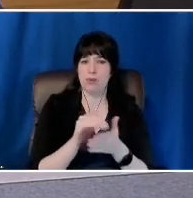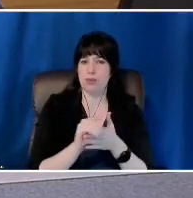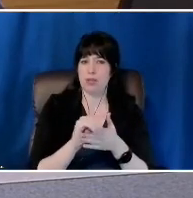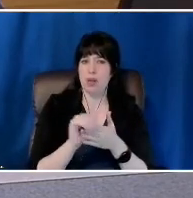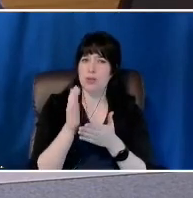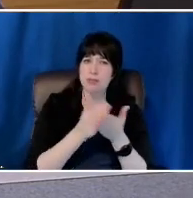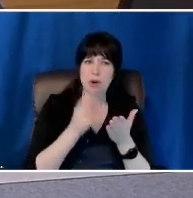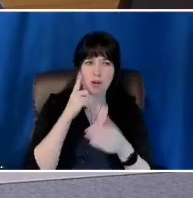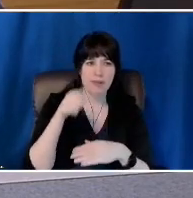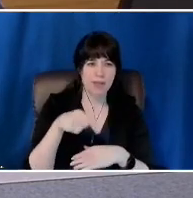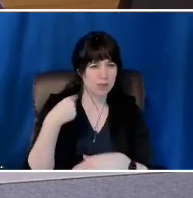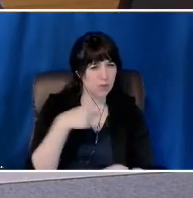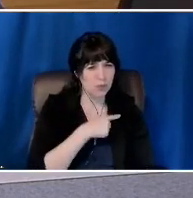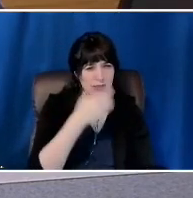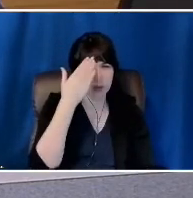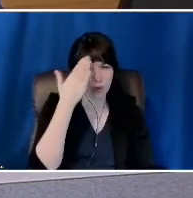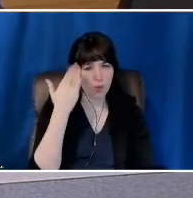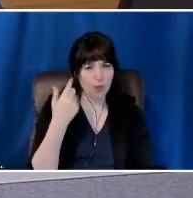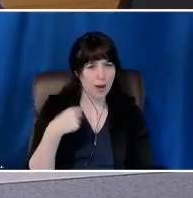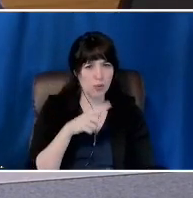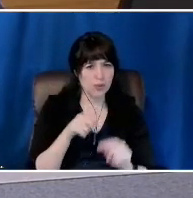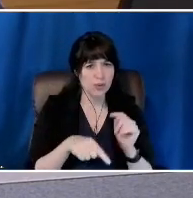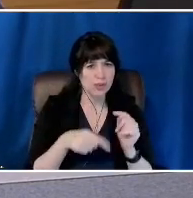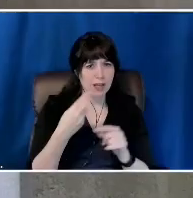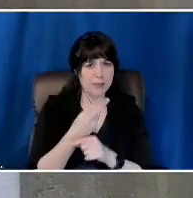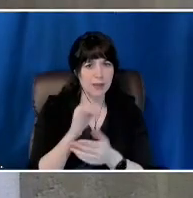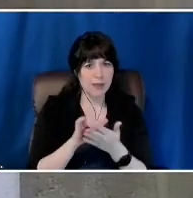Do we know why we weren't able to spend that money?